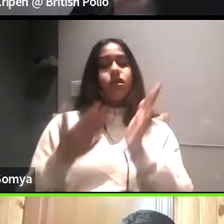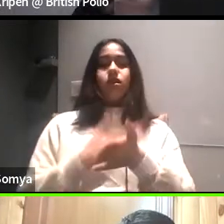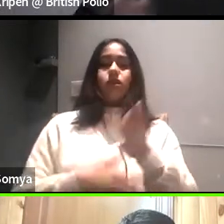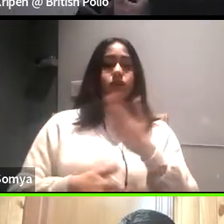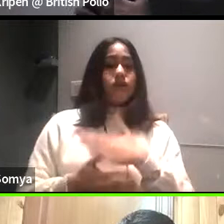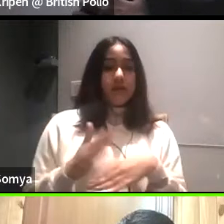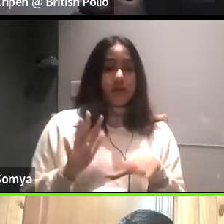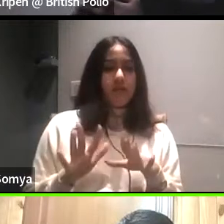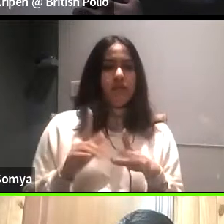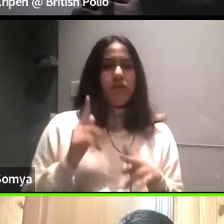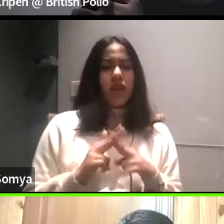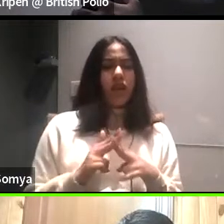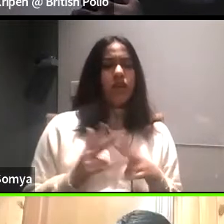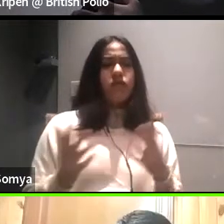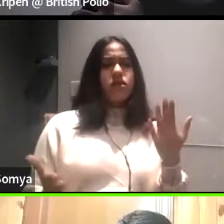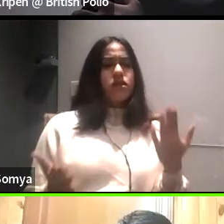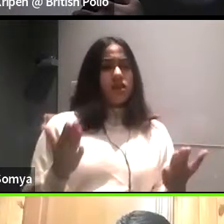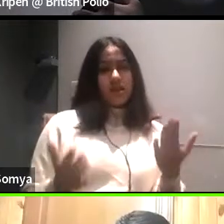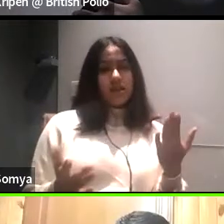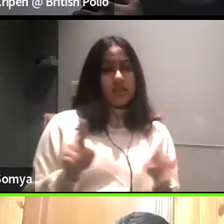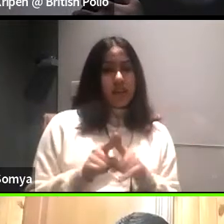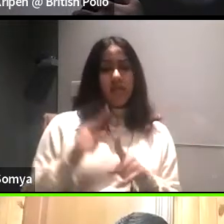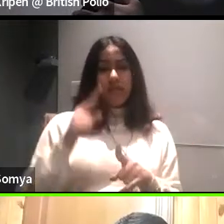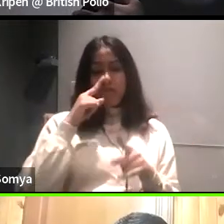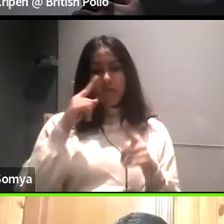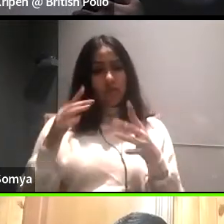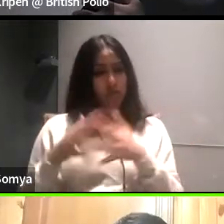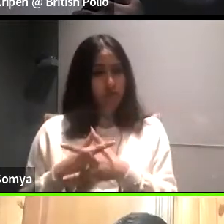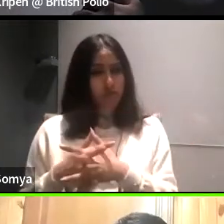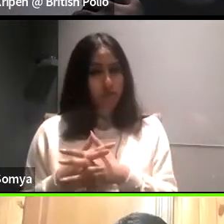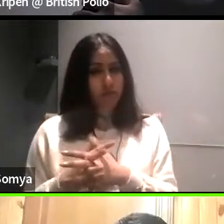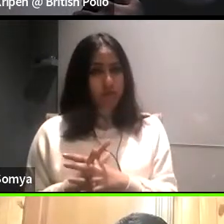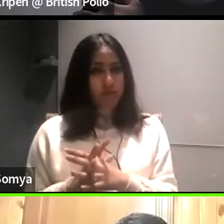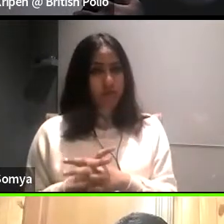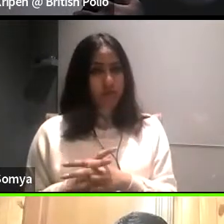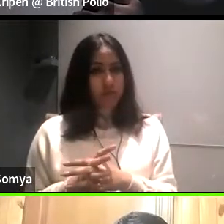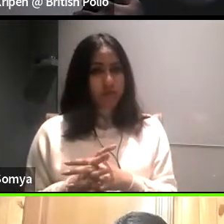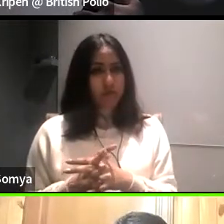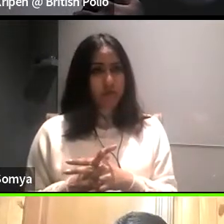disability as compared to women, and